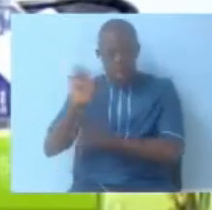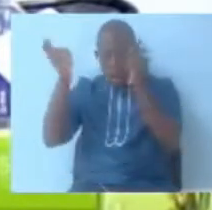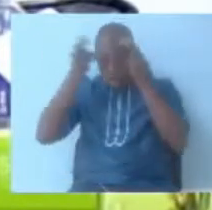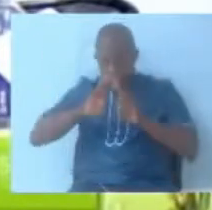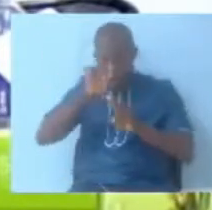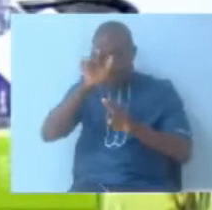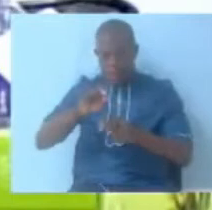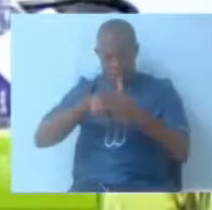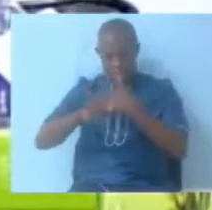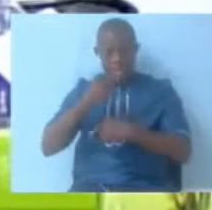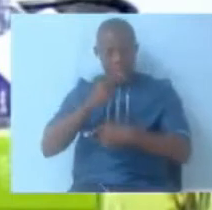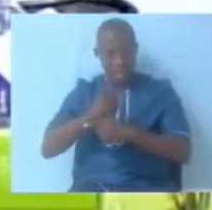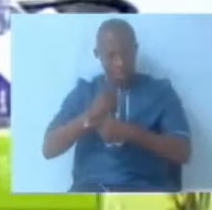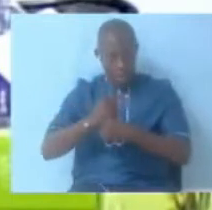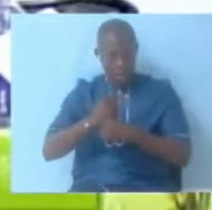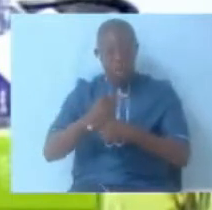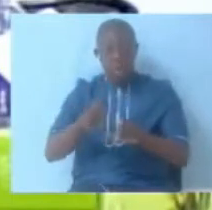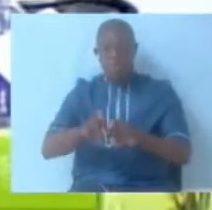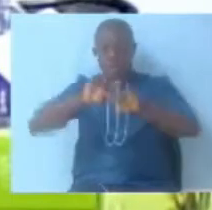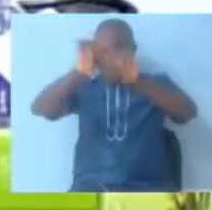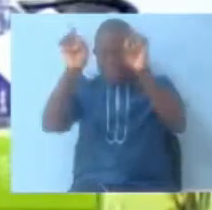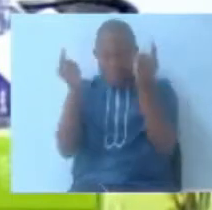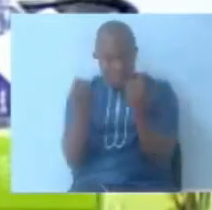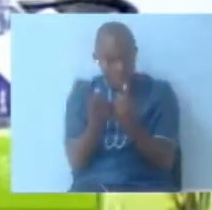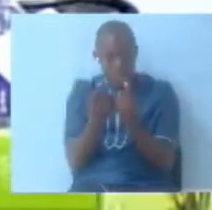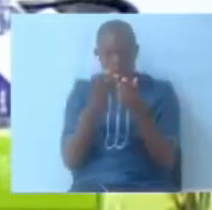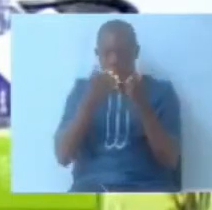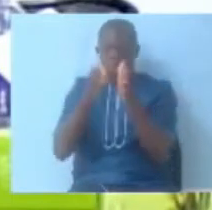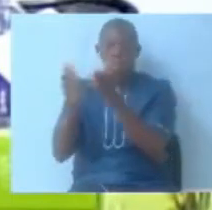meni yalongo be makamu to nyimbanko kang.